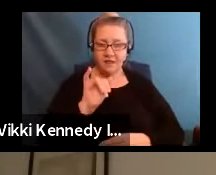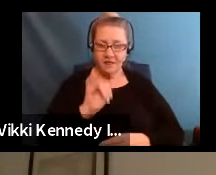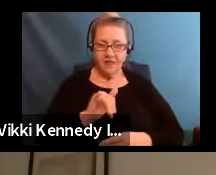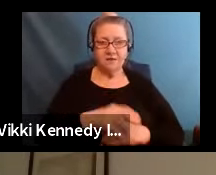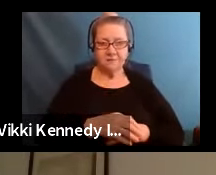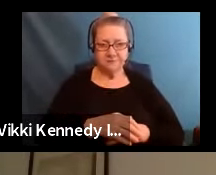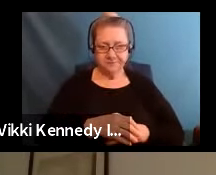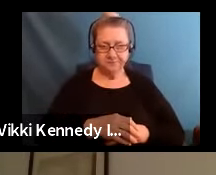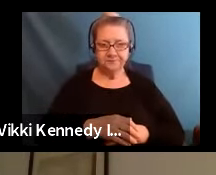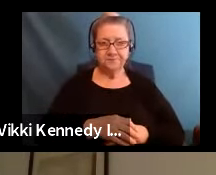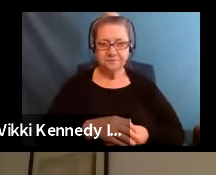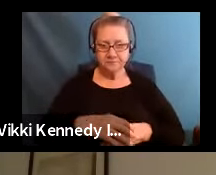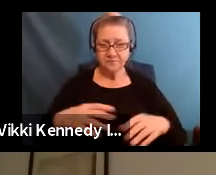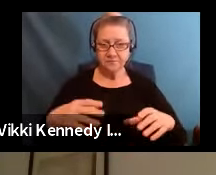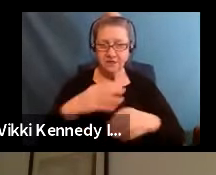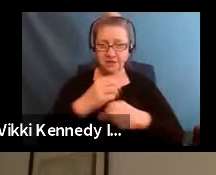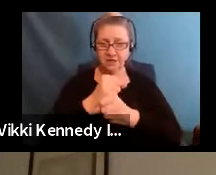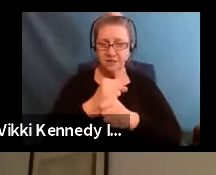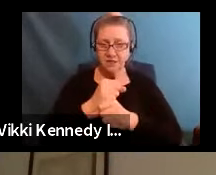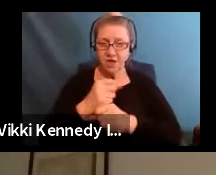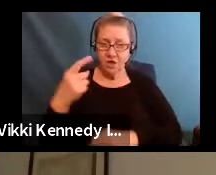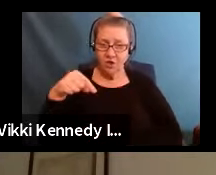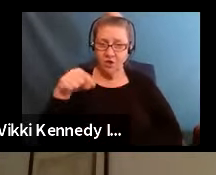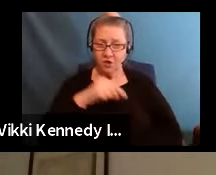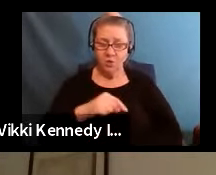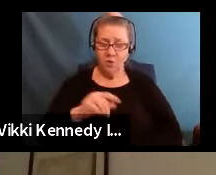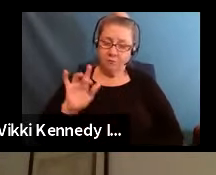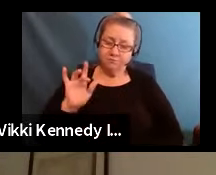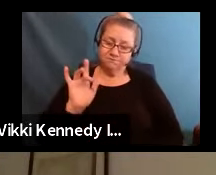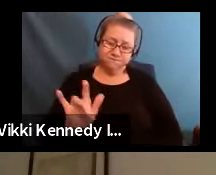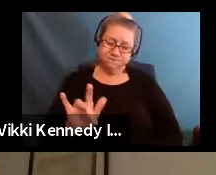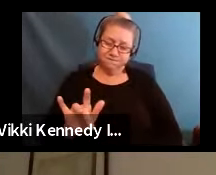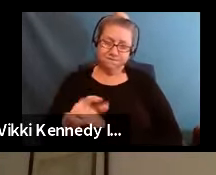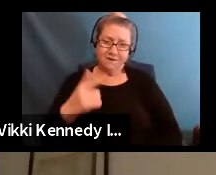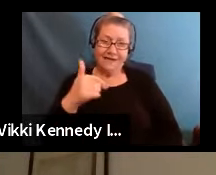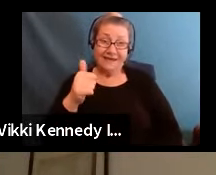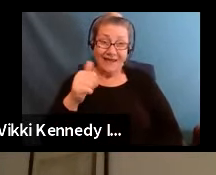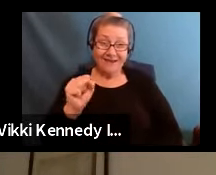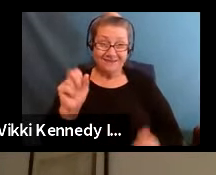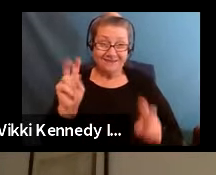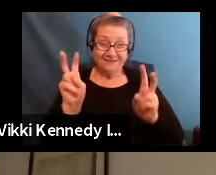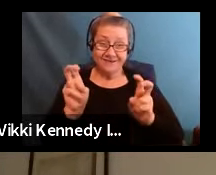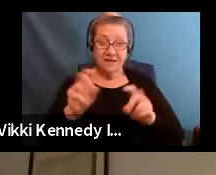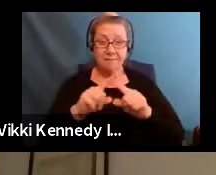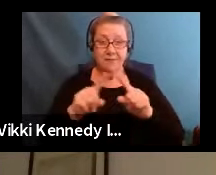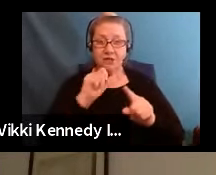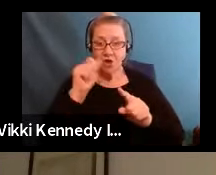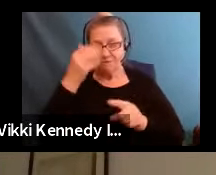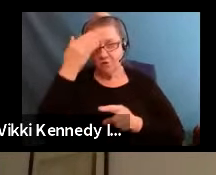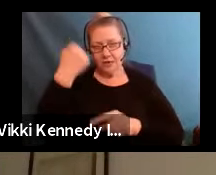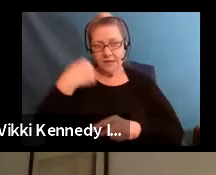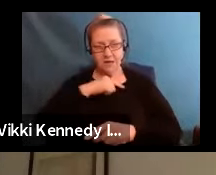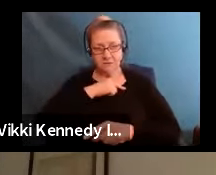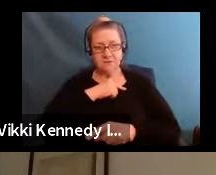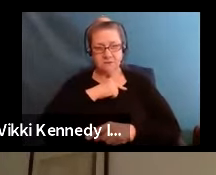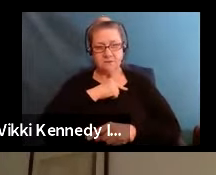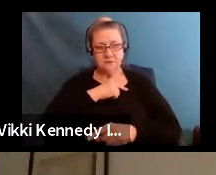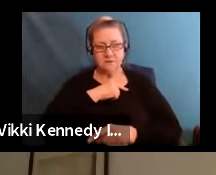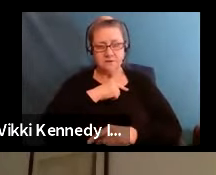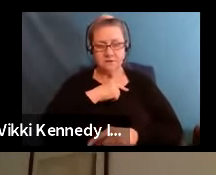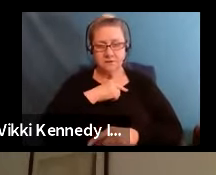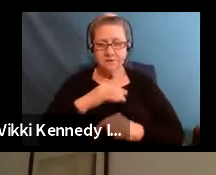it, is sure, you're hitting the gas pedal, but don't leave us behind. And I think, you know, you as public officials and experts can